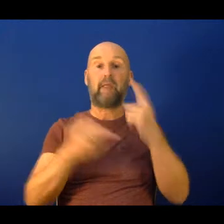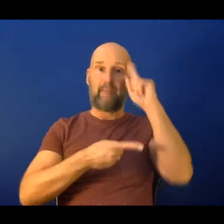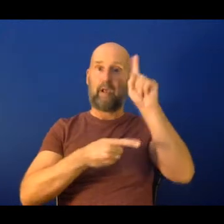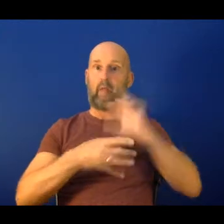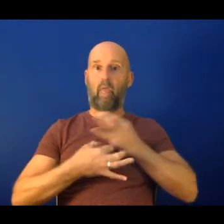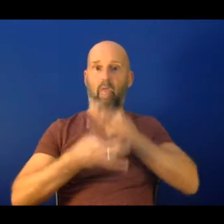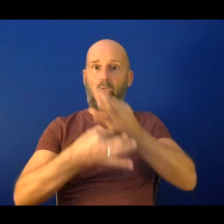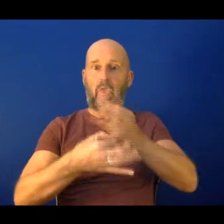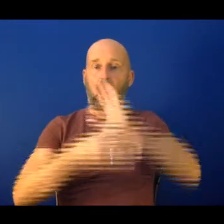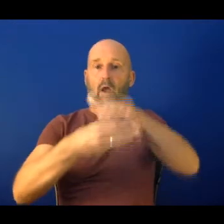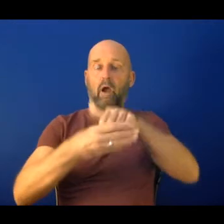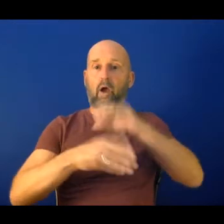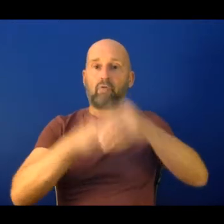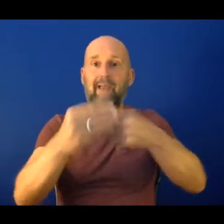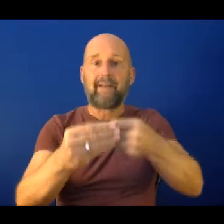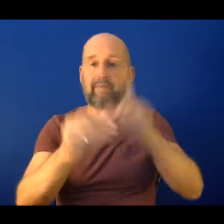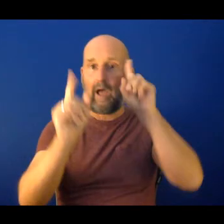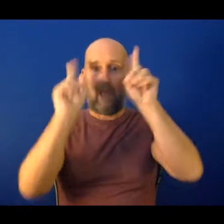and then ideas can move